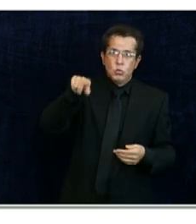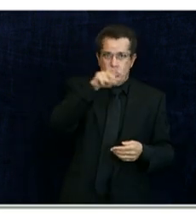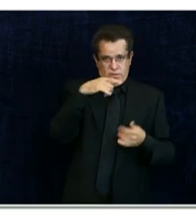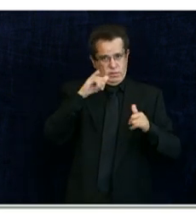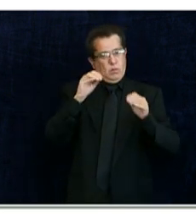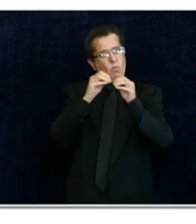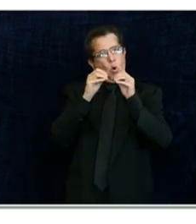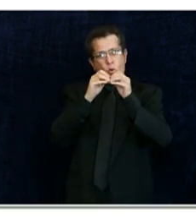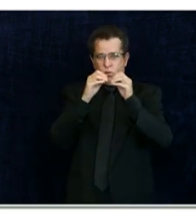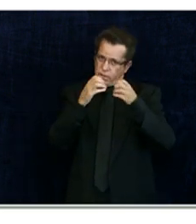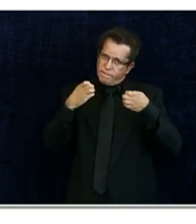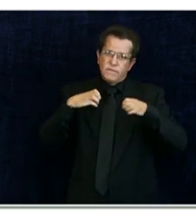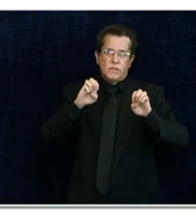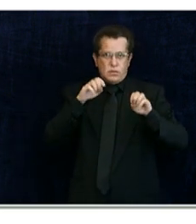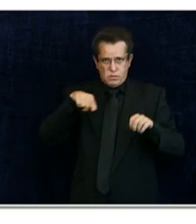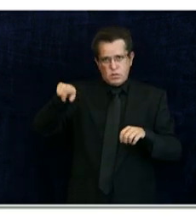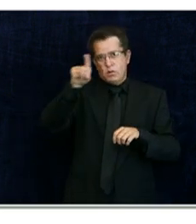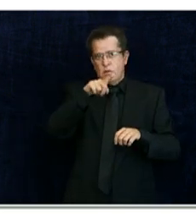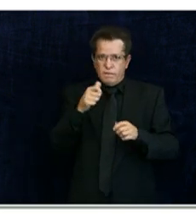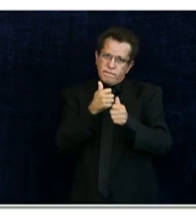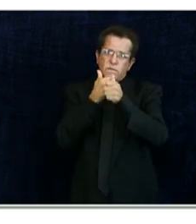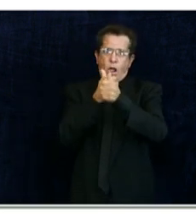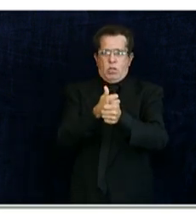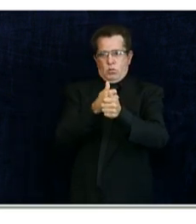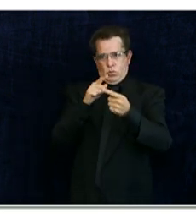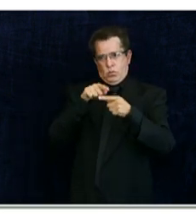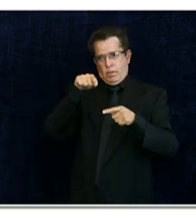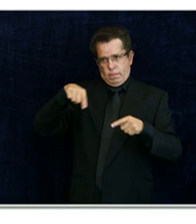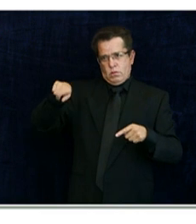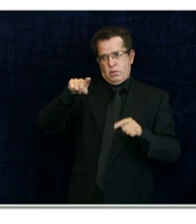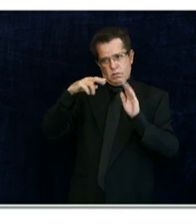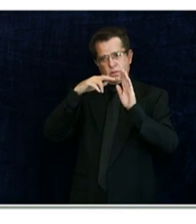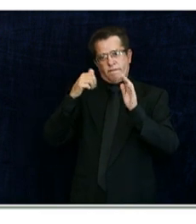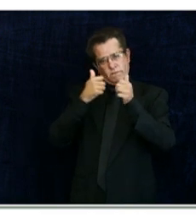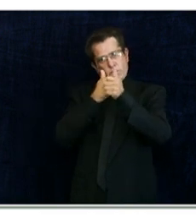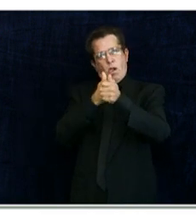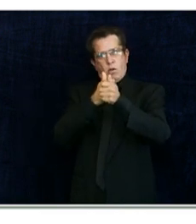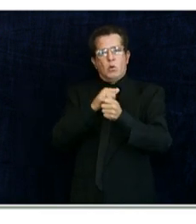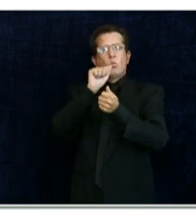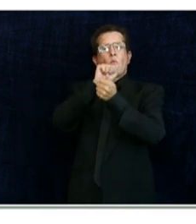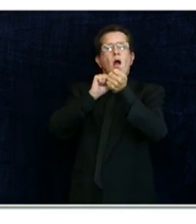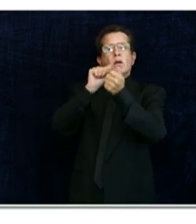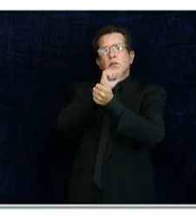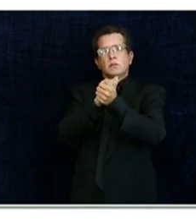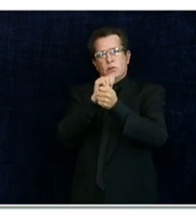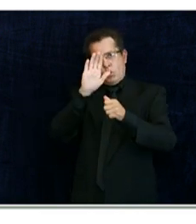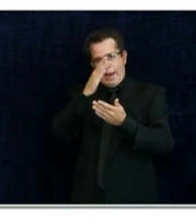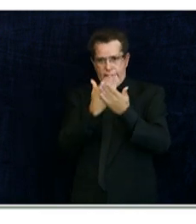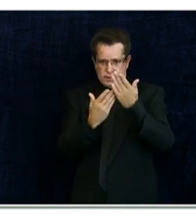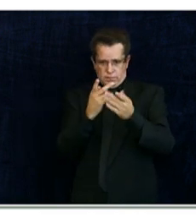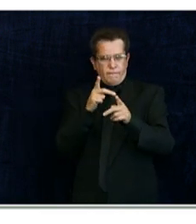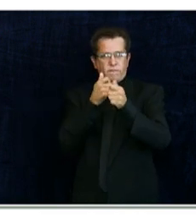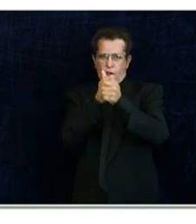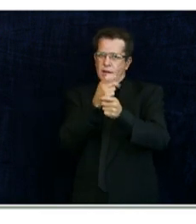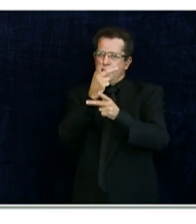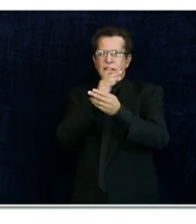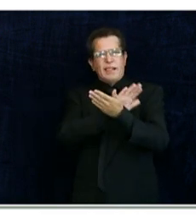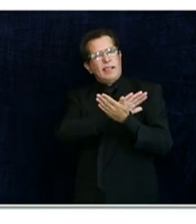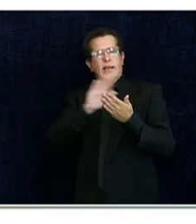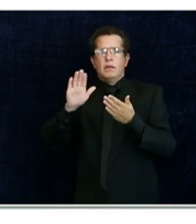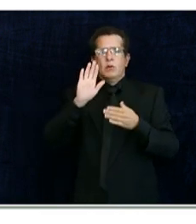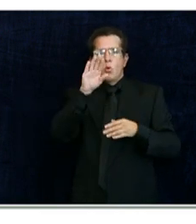will require that everyone adheres to the following: washing your hands and adhering to sanitation